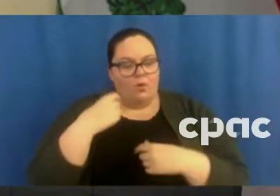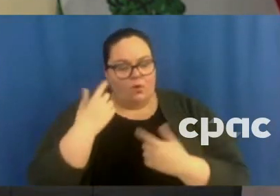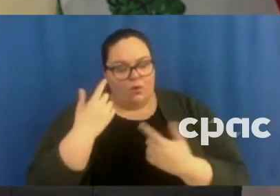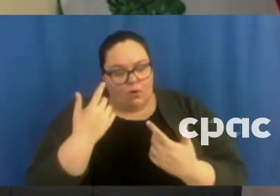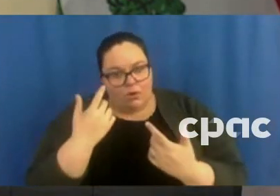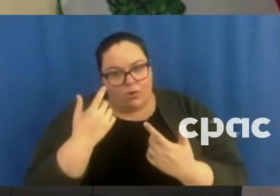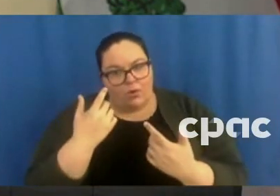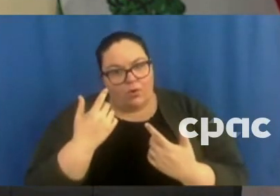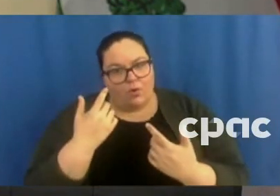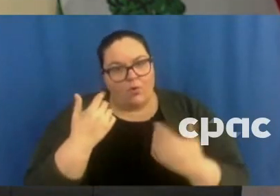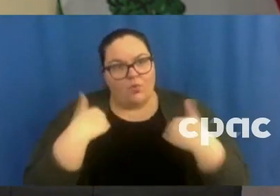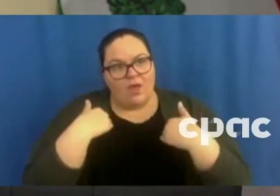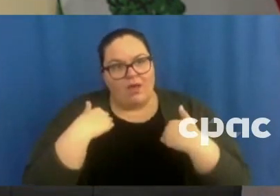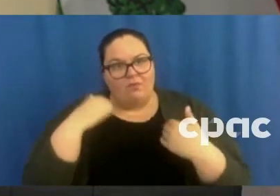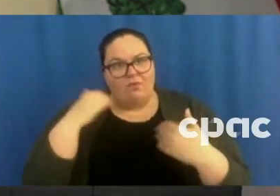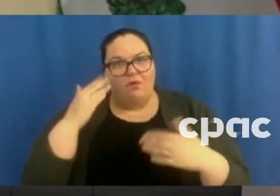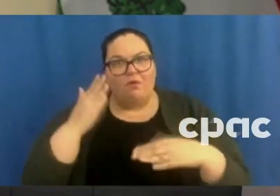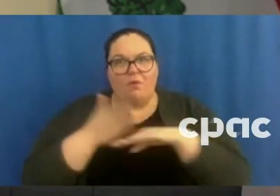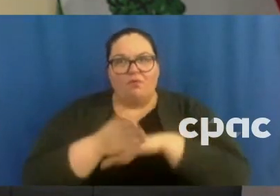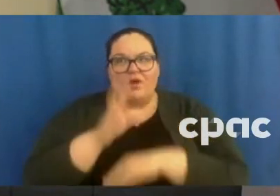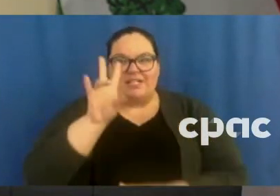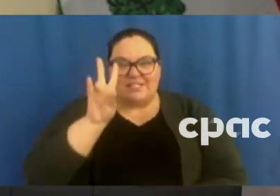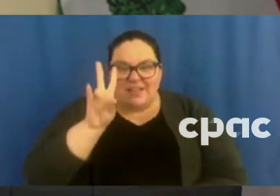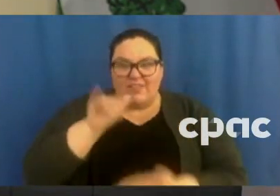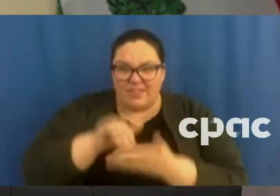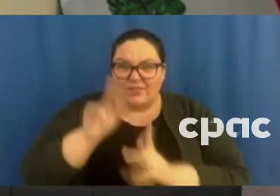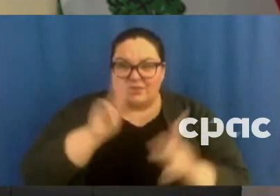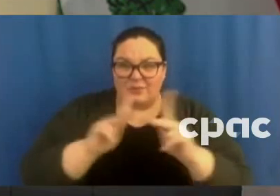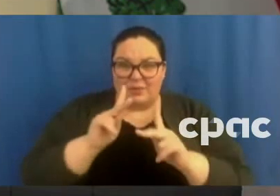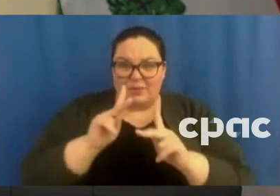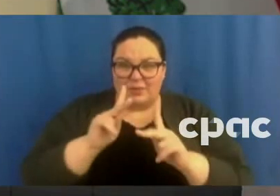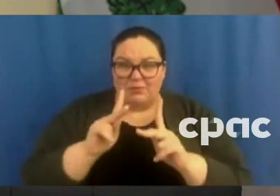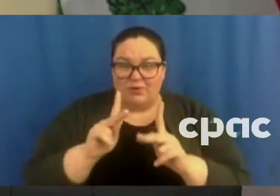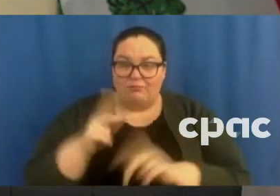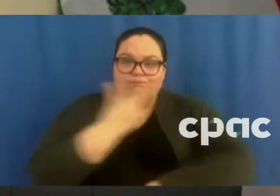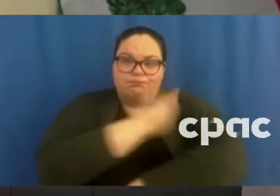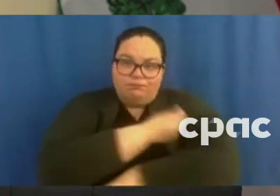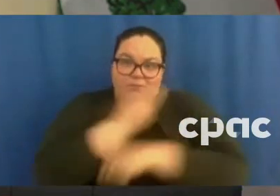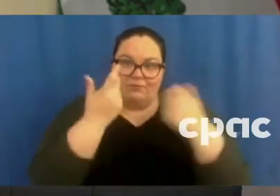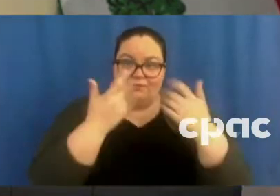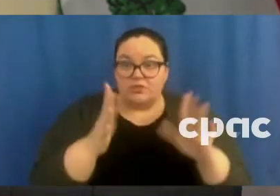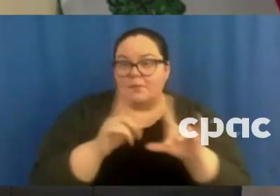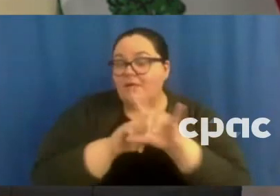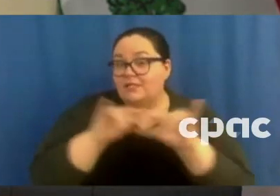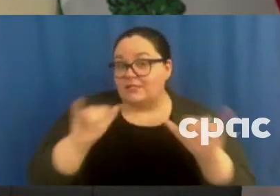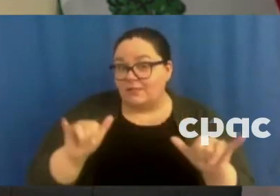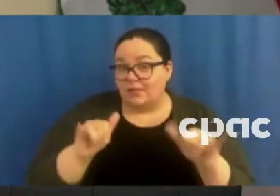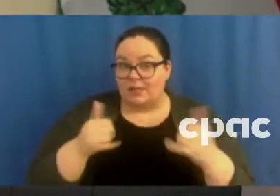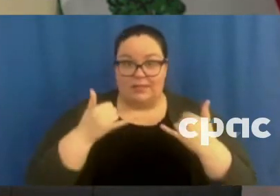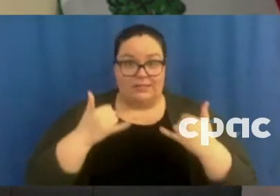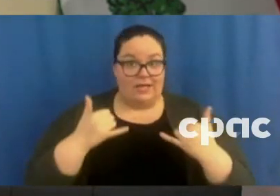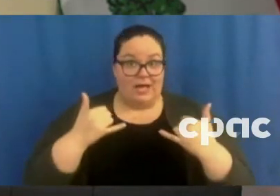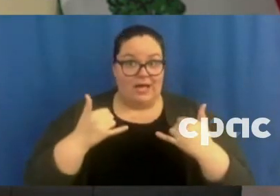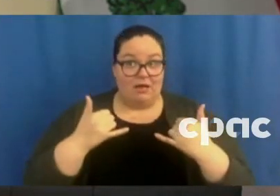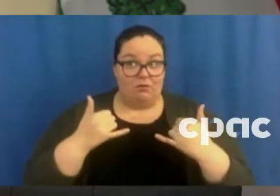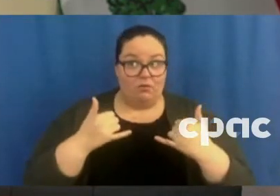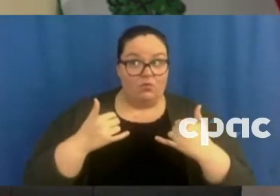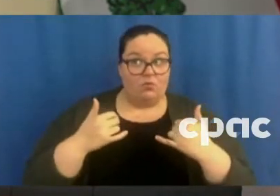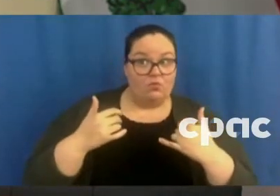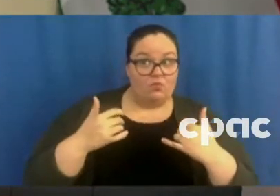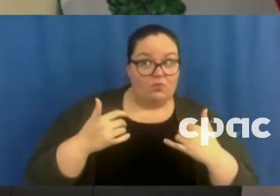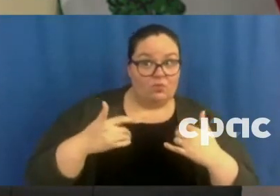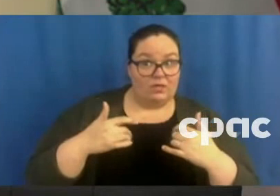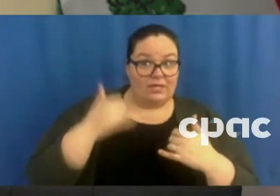over 7,000 Islanders vaccinated as of now. But we also have the struggle of now having to presume that any